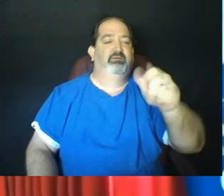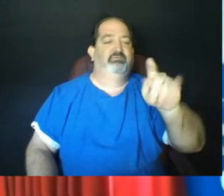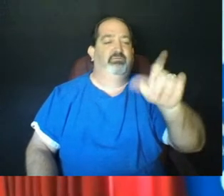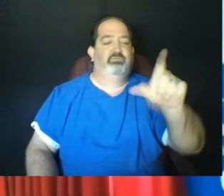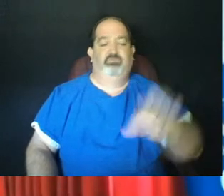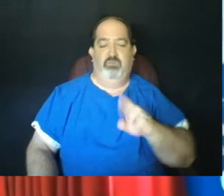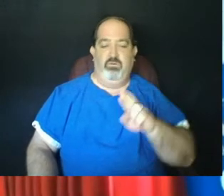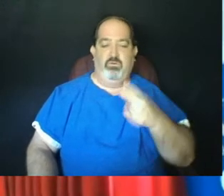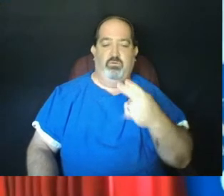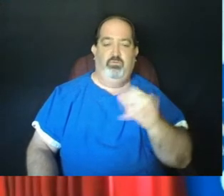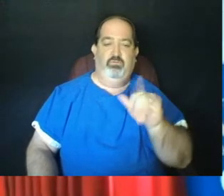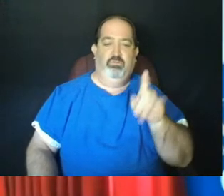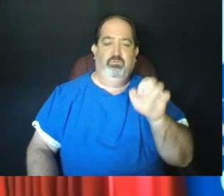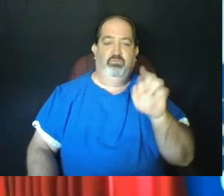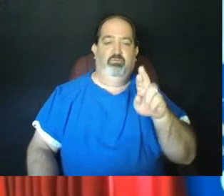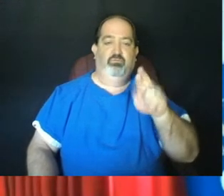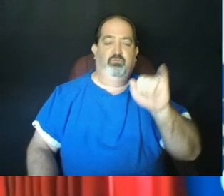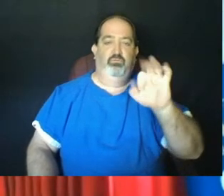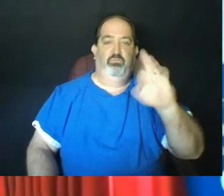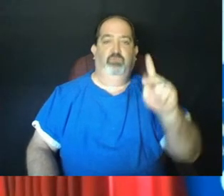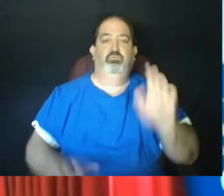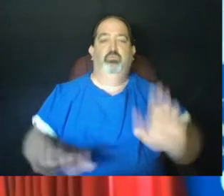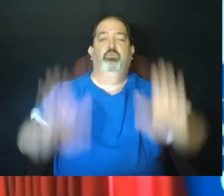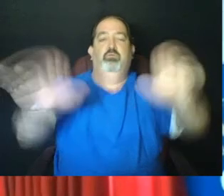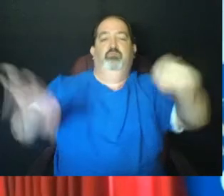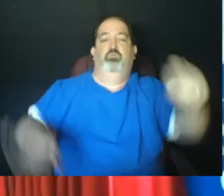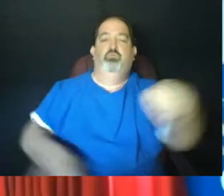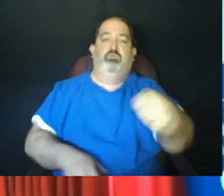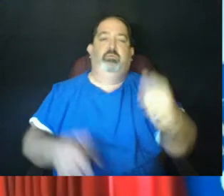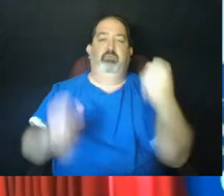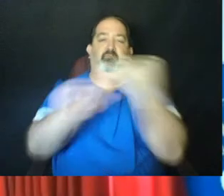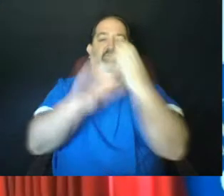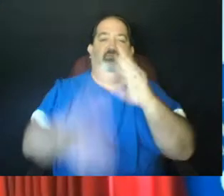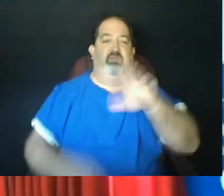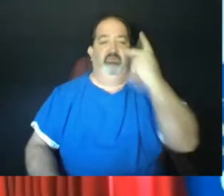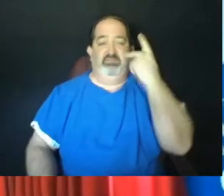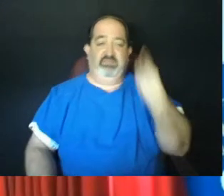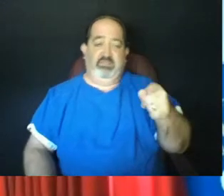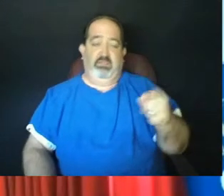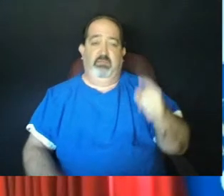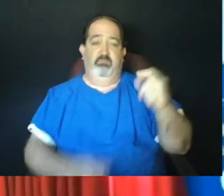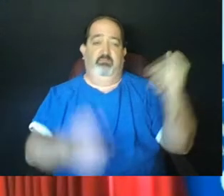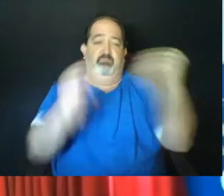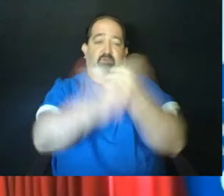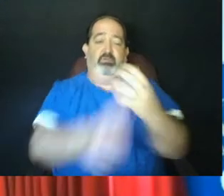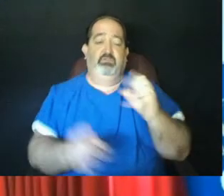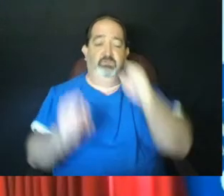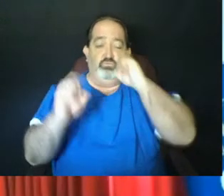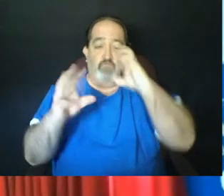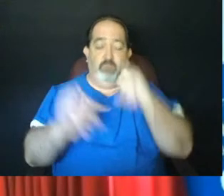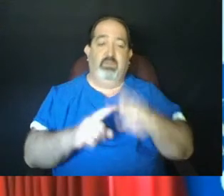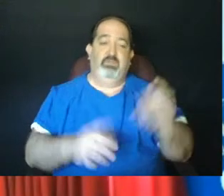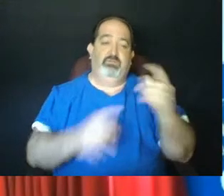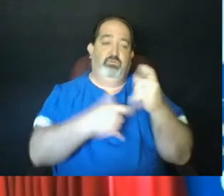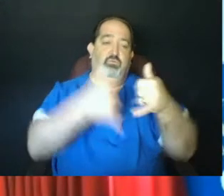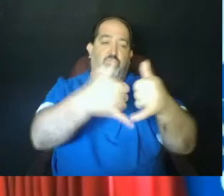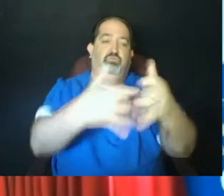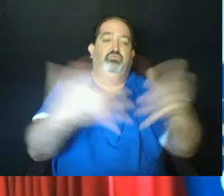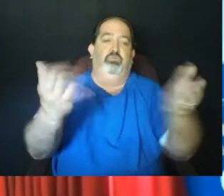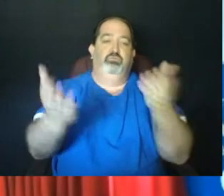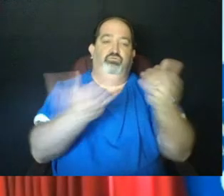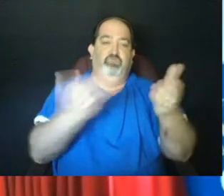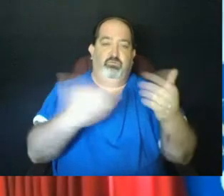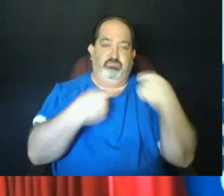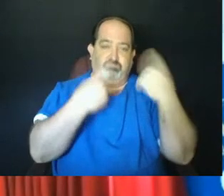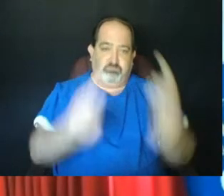Riderick is a magnificent rapier fighter. If you haven't seen him go out there fighting, that's incredible. But this award is for all the service that he has